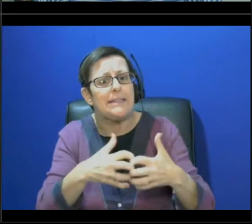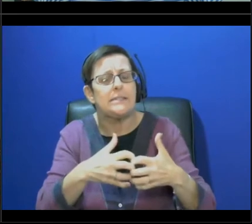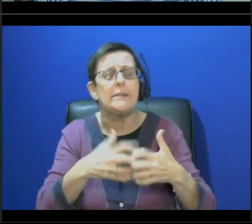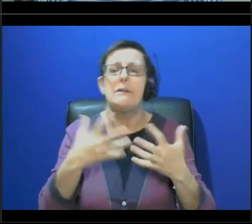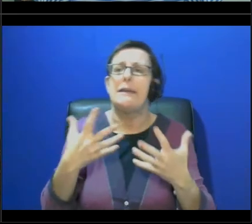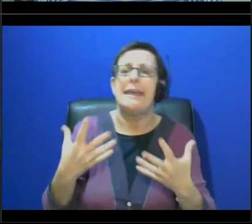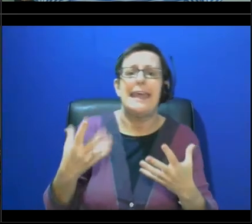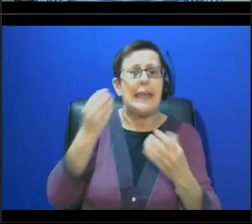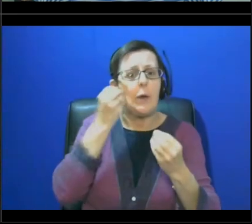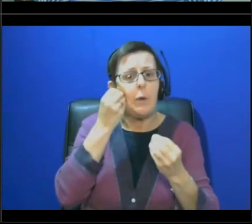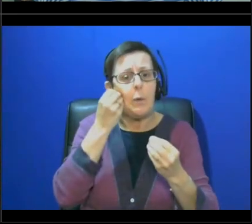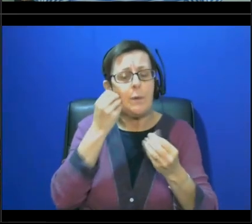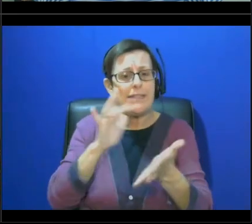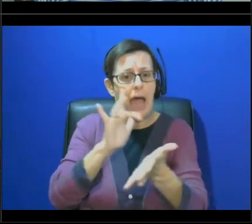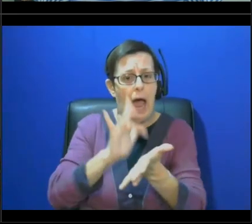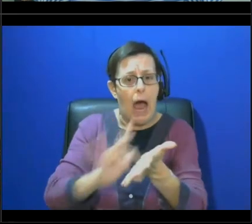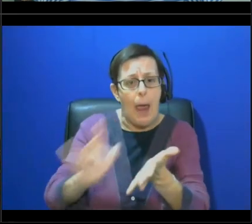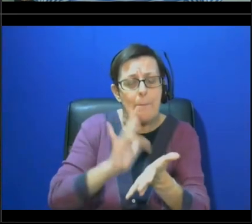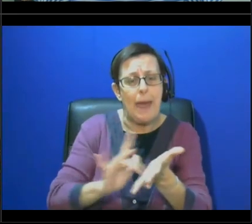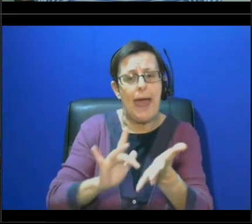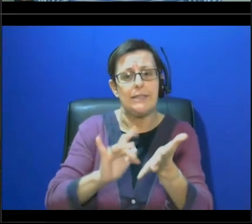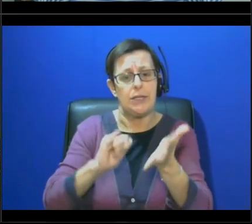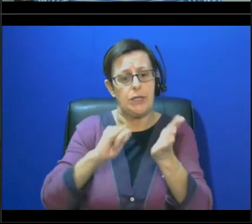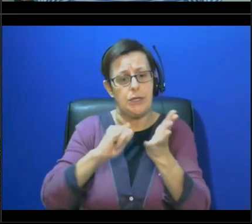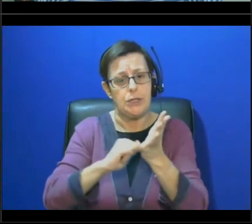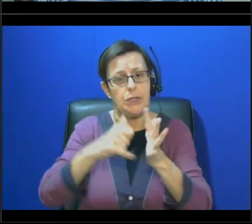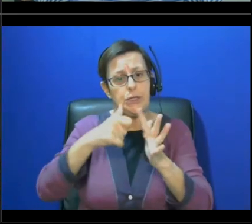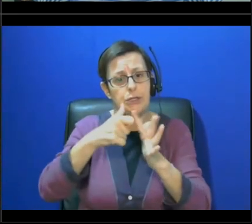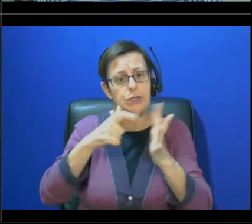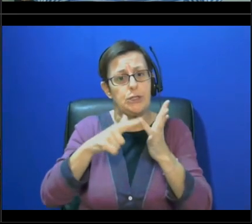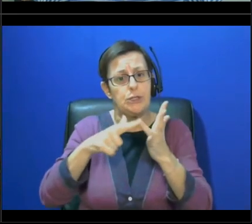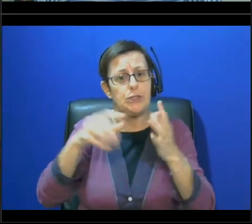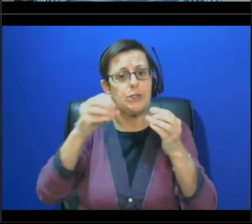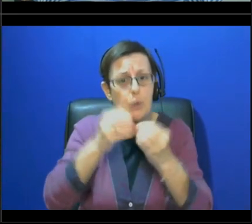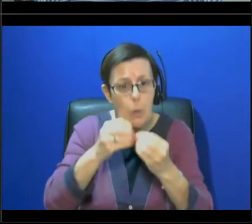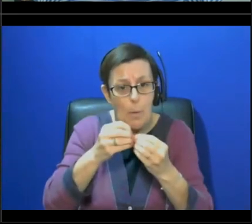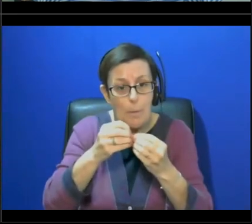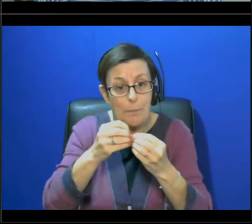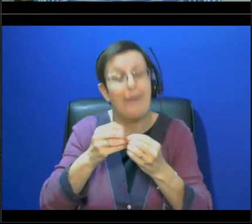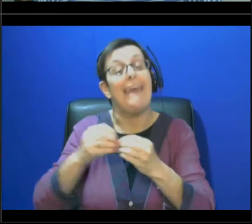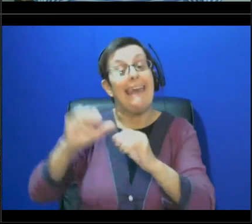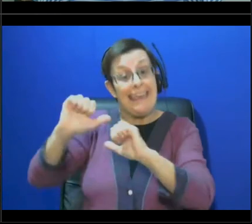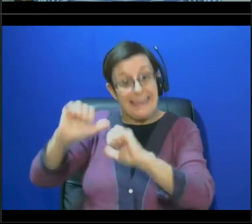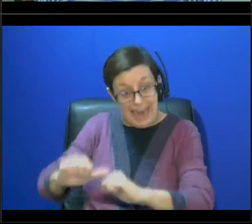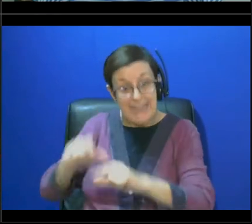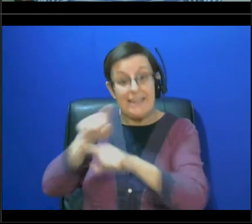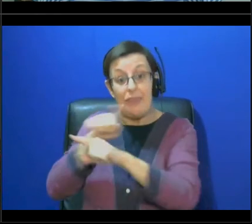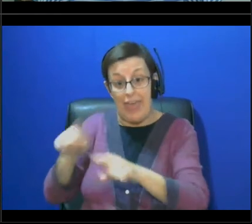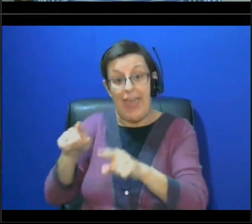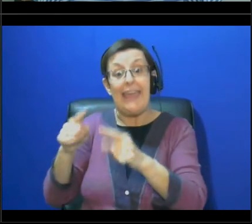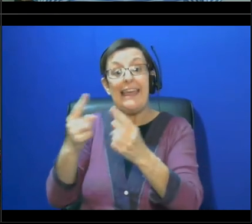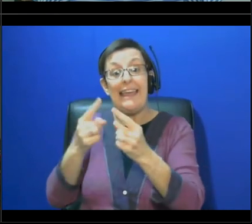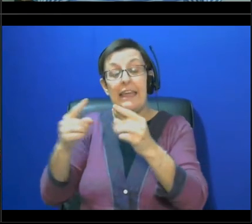beams, iPads, Scoogs, and the clarion. And these are all instruments in their own right, not